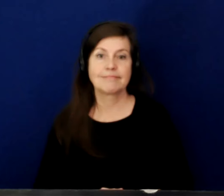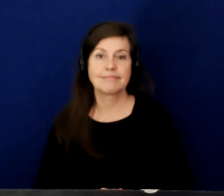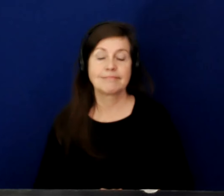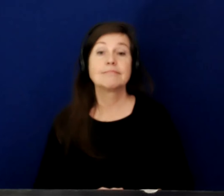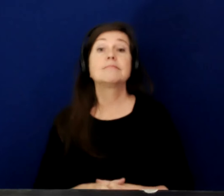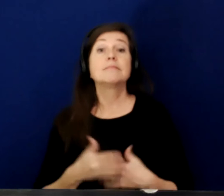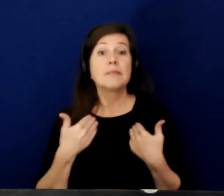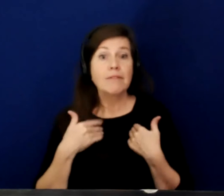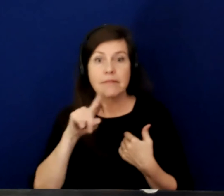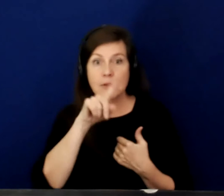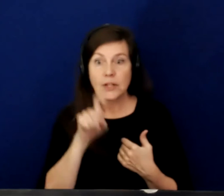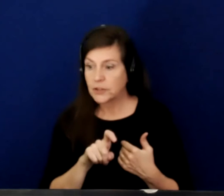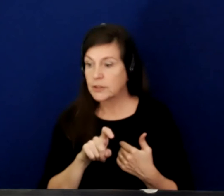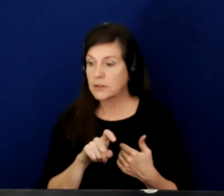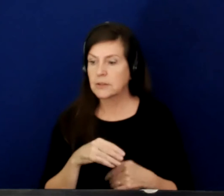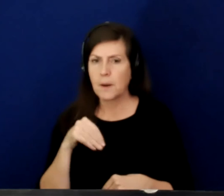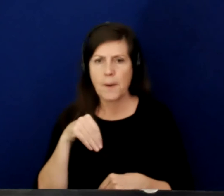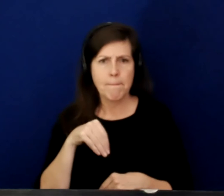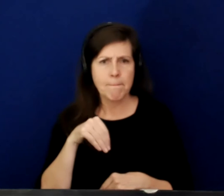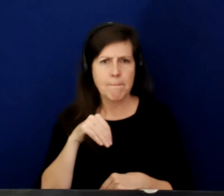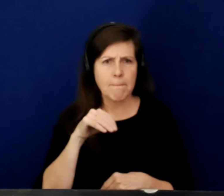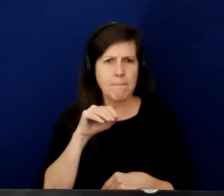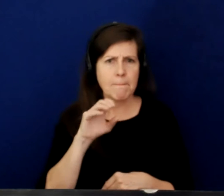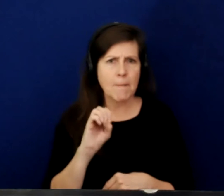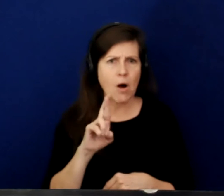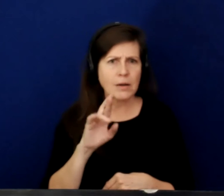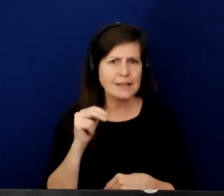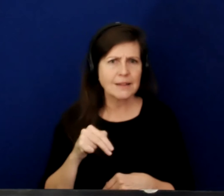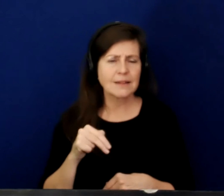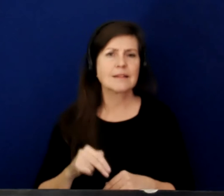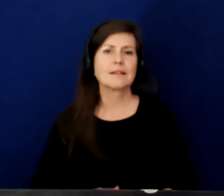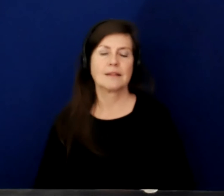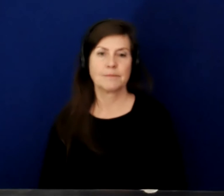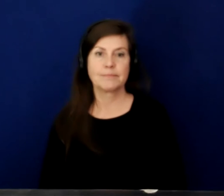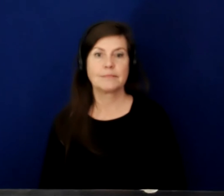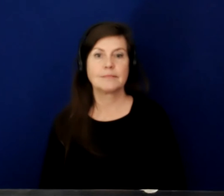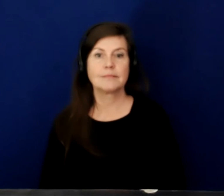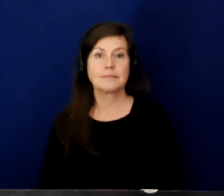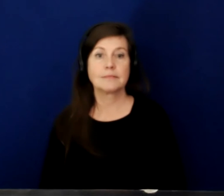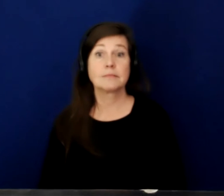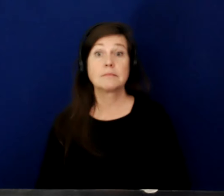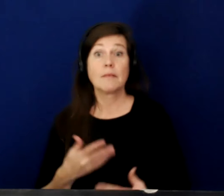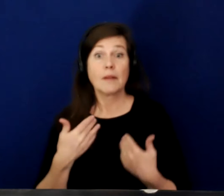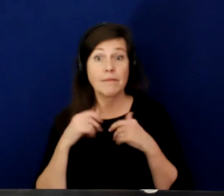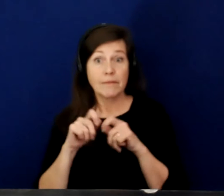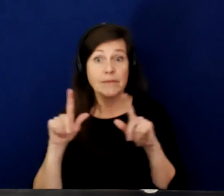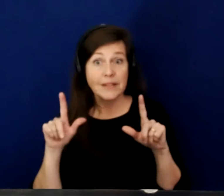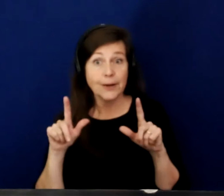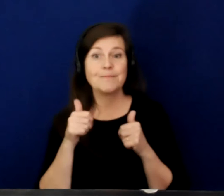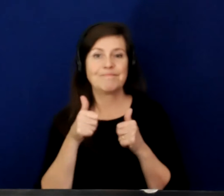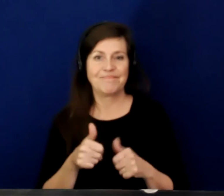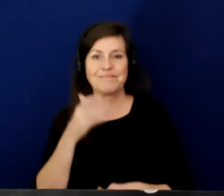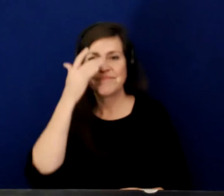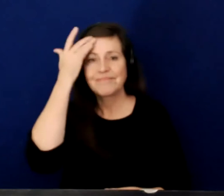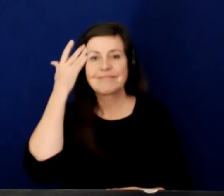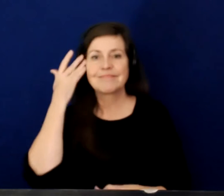Malin. If you would like to put on your video, that's always helpful for the... Yeah,